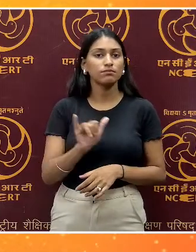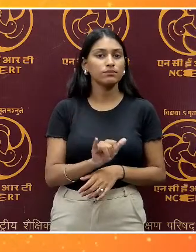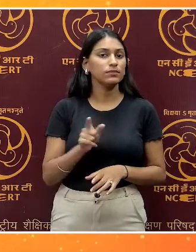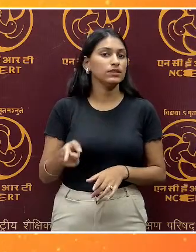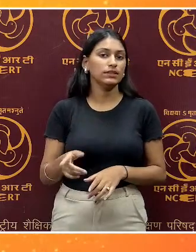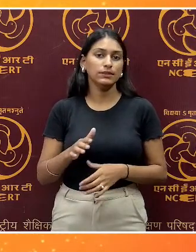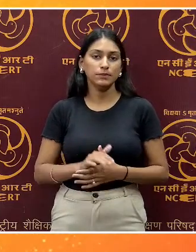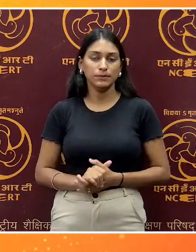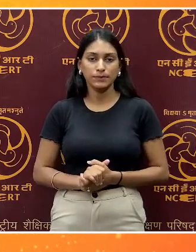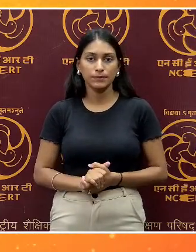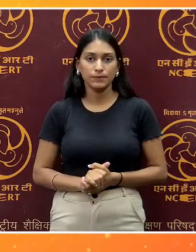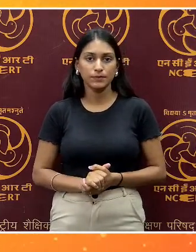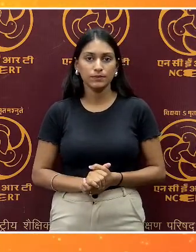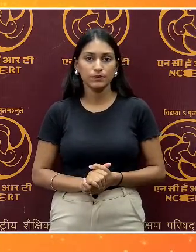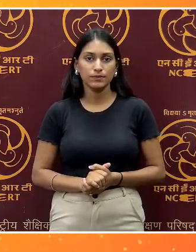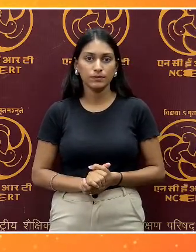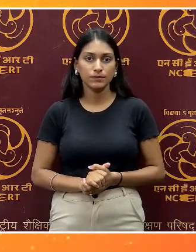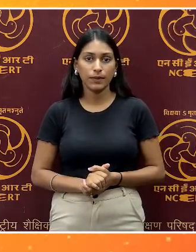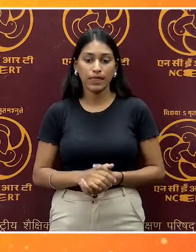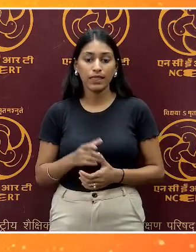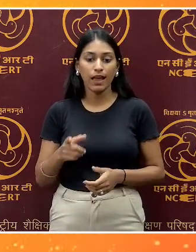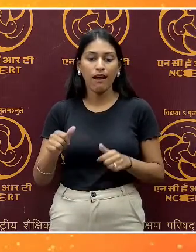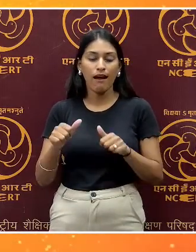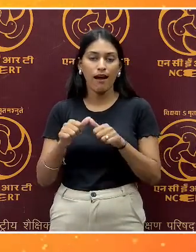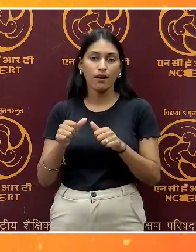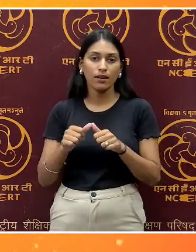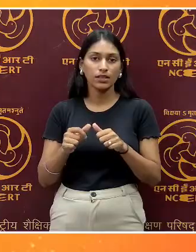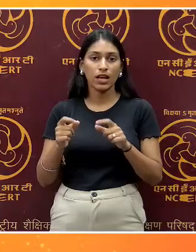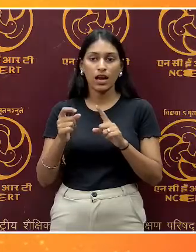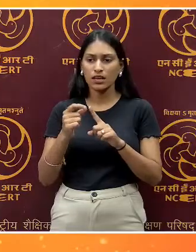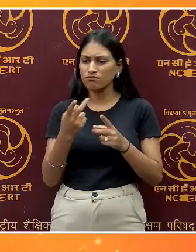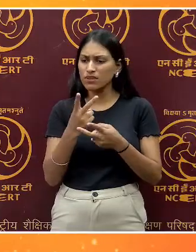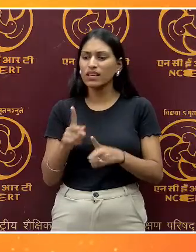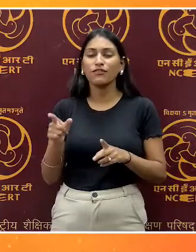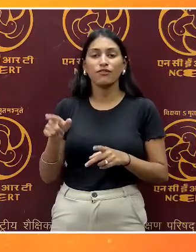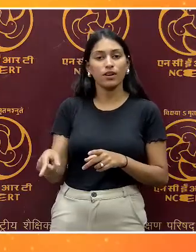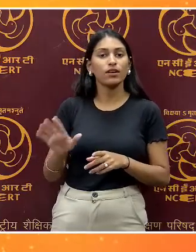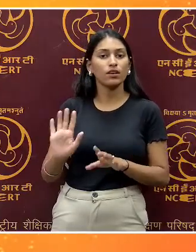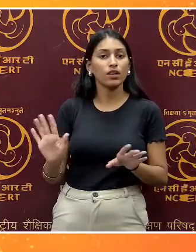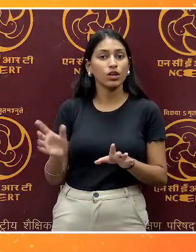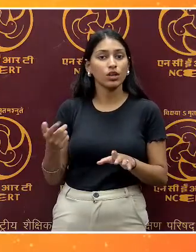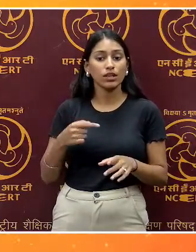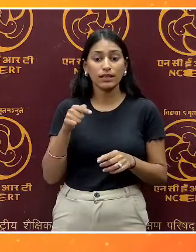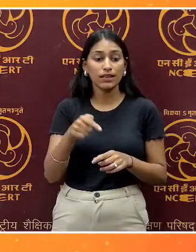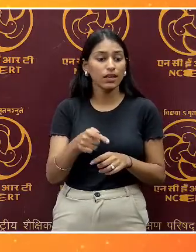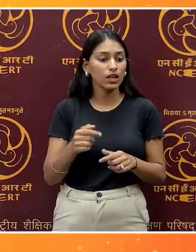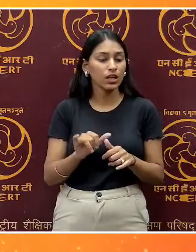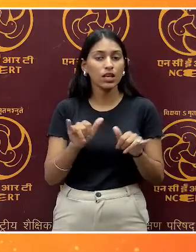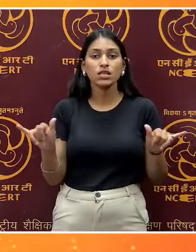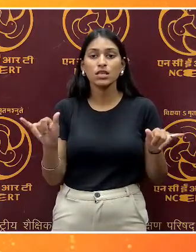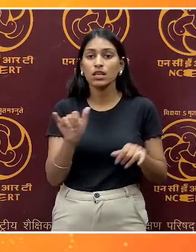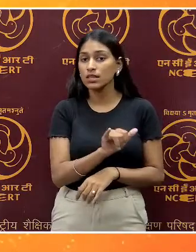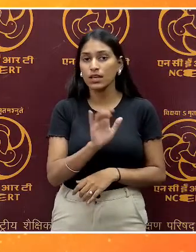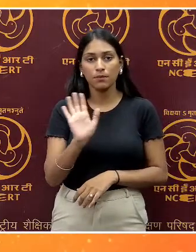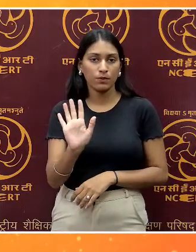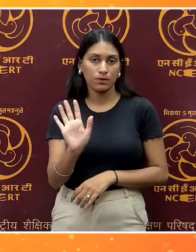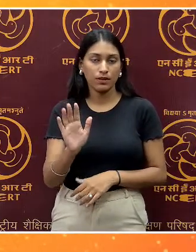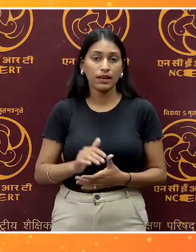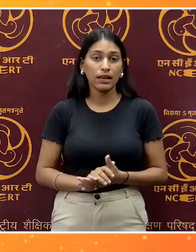is changing. It's the application point of application is changing. It's free and non-localized vector in motion.